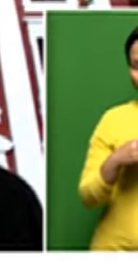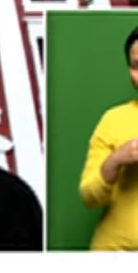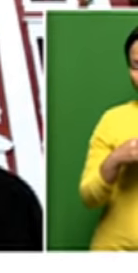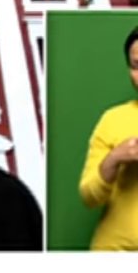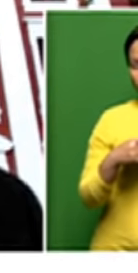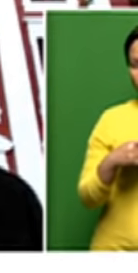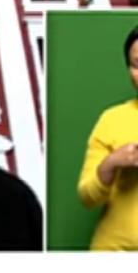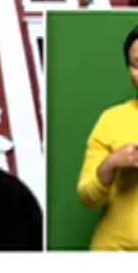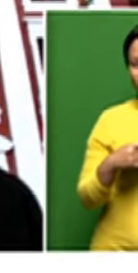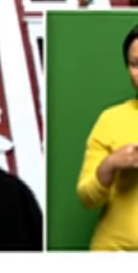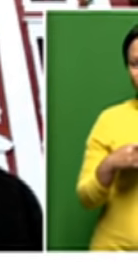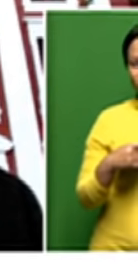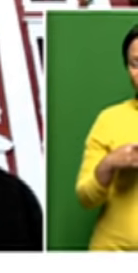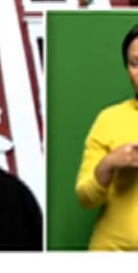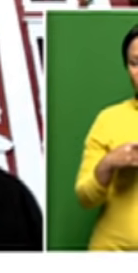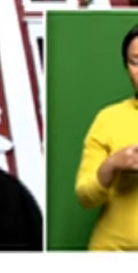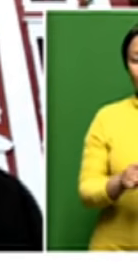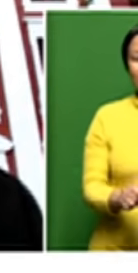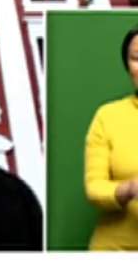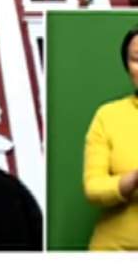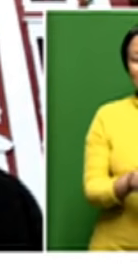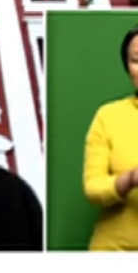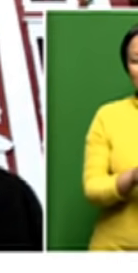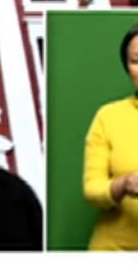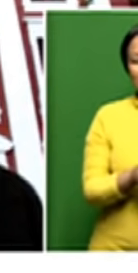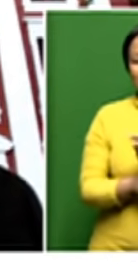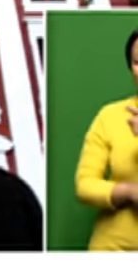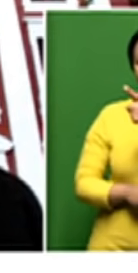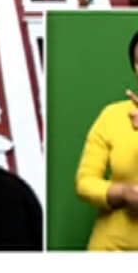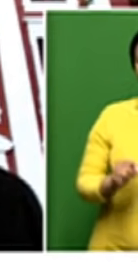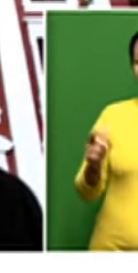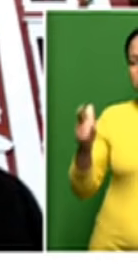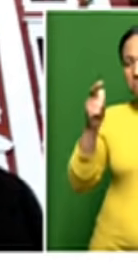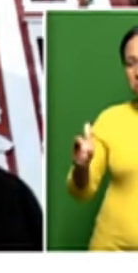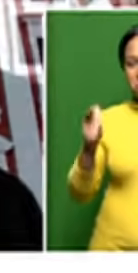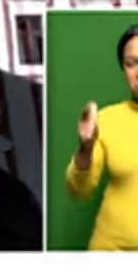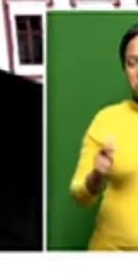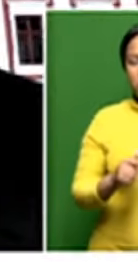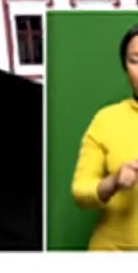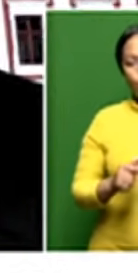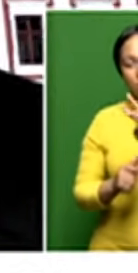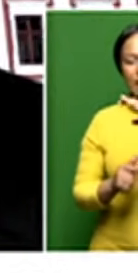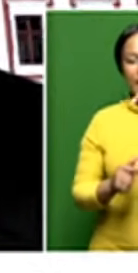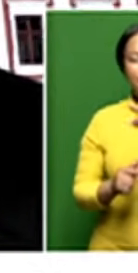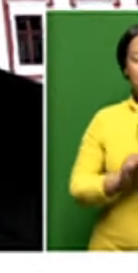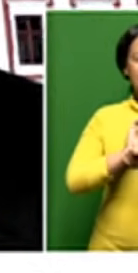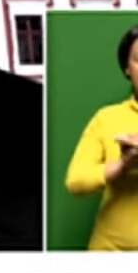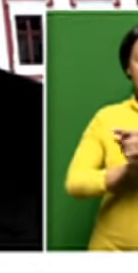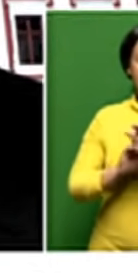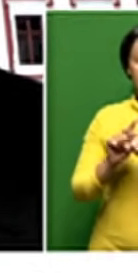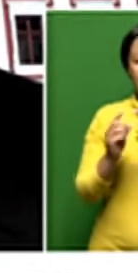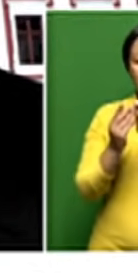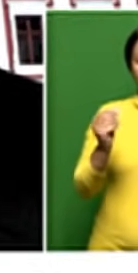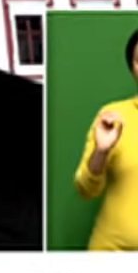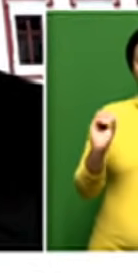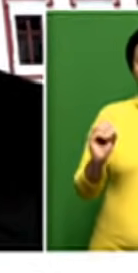the unrelenting taxi violence in the Western Cape. All right. As an institution that is supposed to